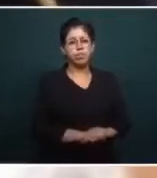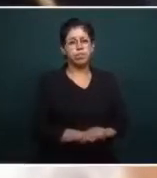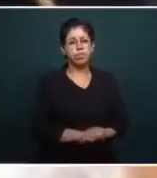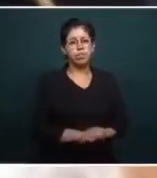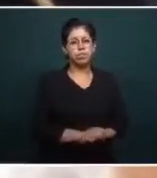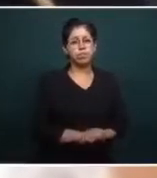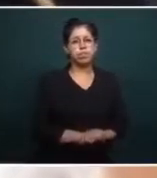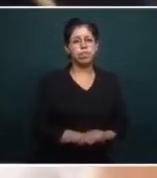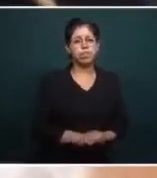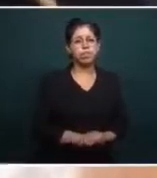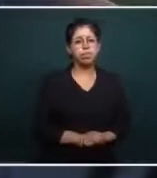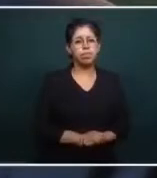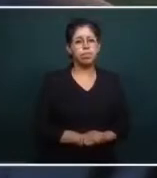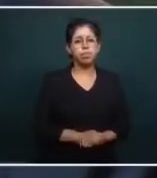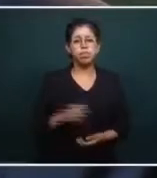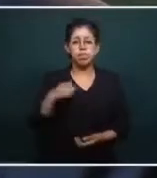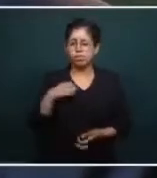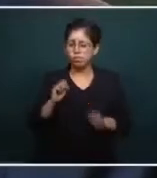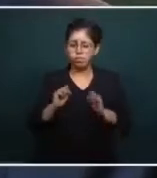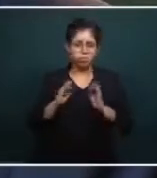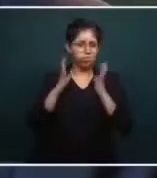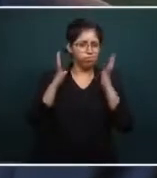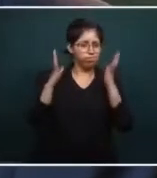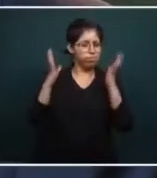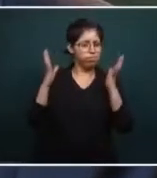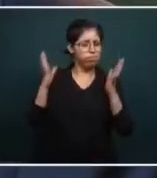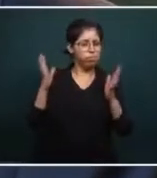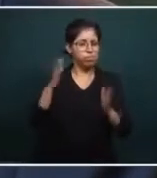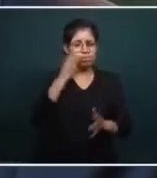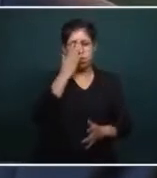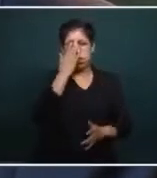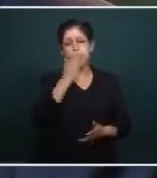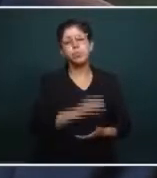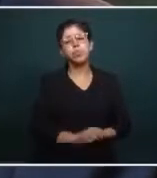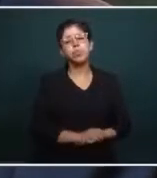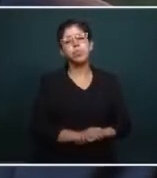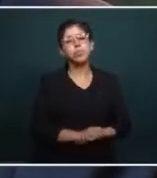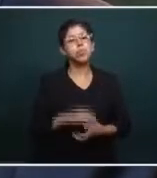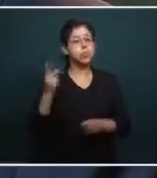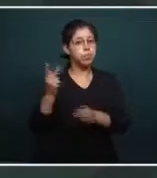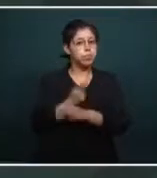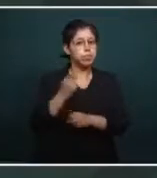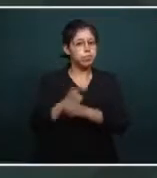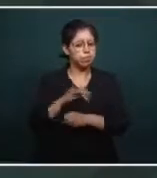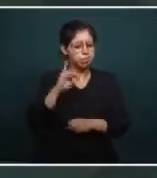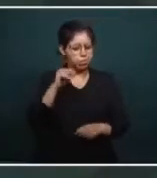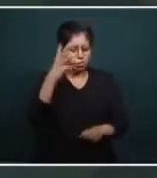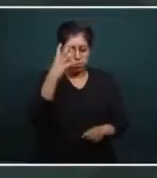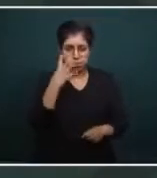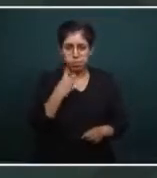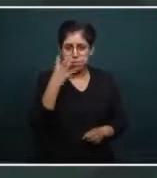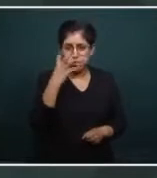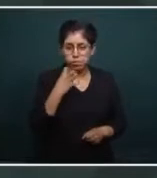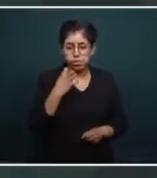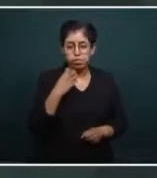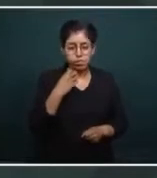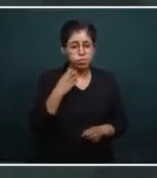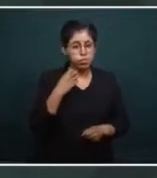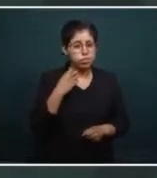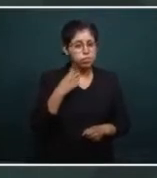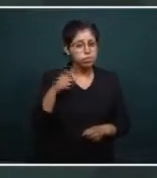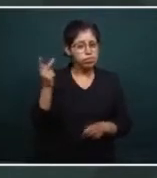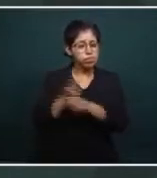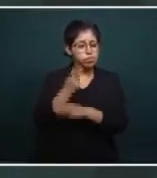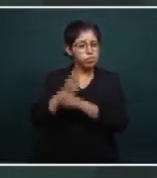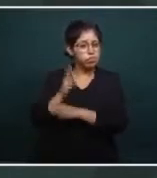Porque es muy impactante. because it's impacting very much, Lamentable and it's lamentable